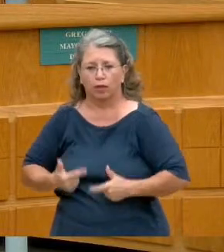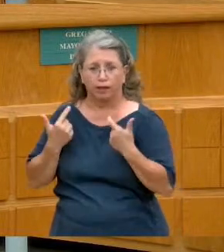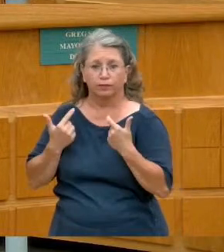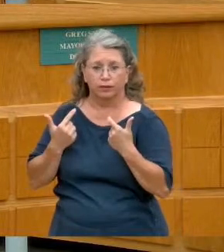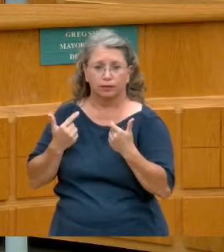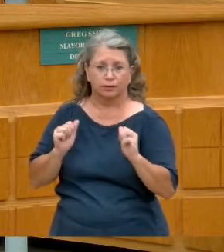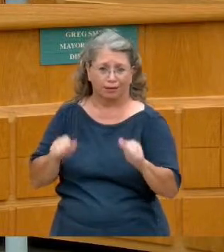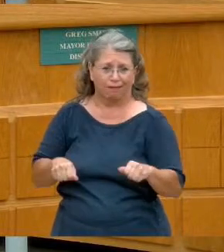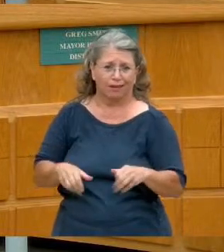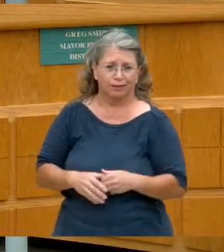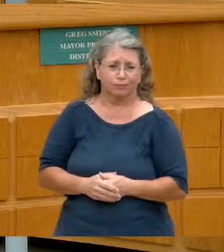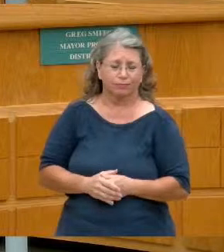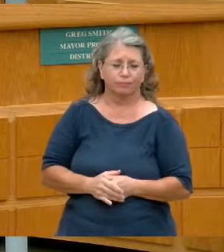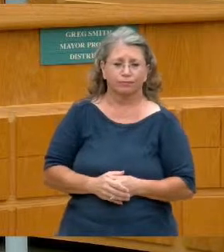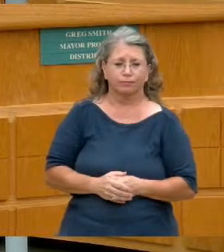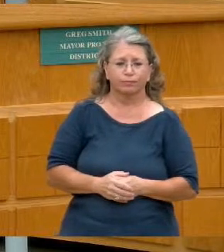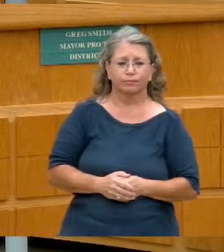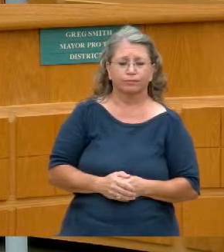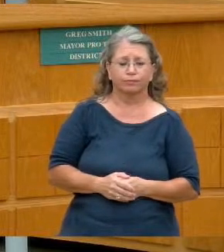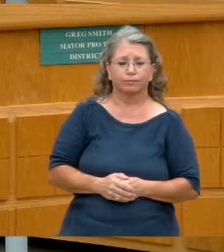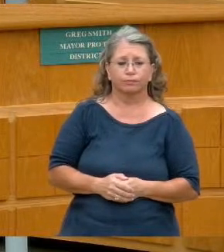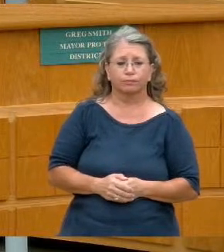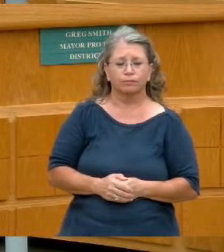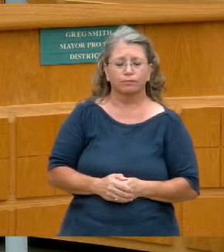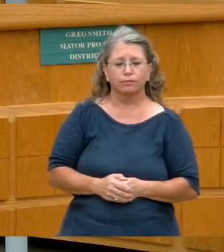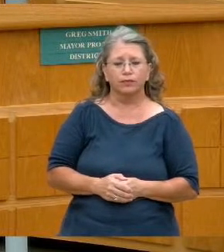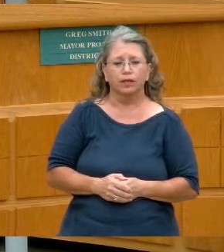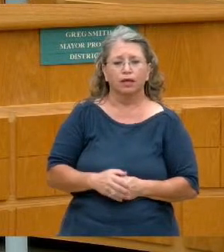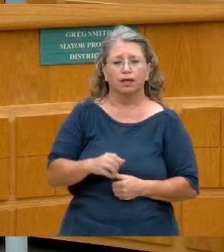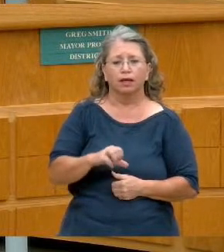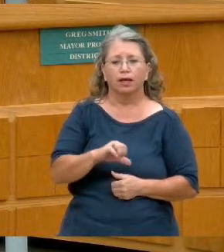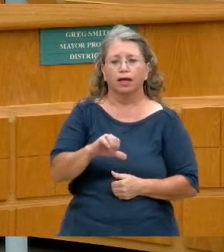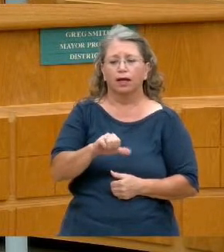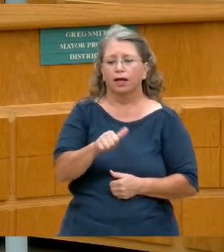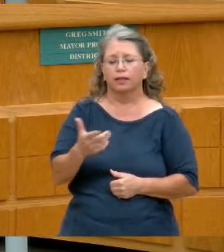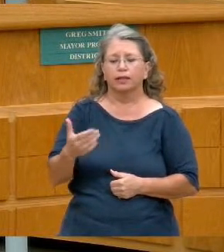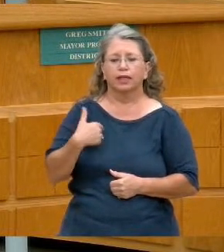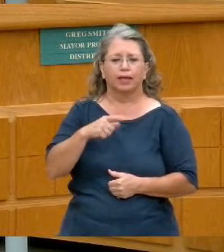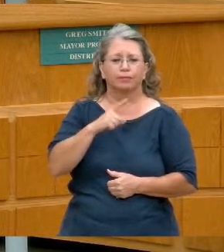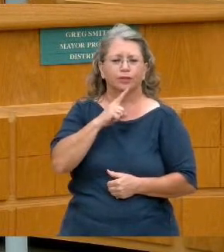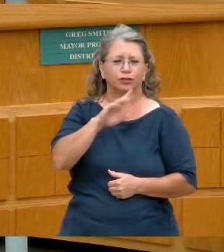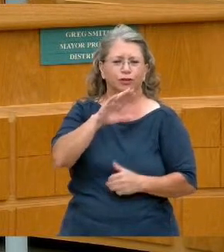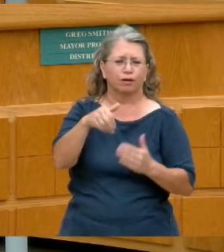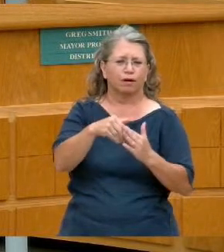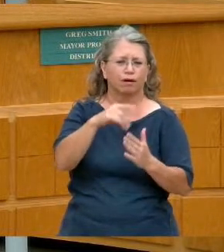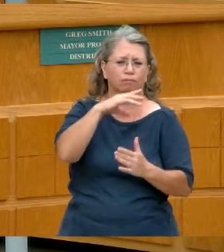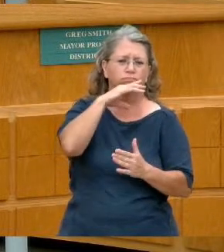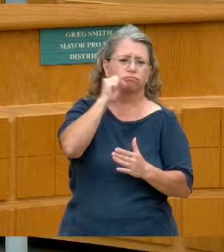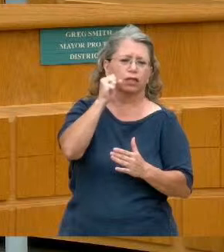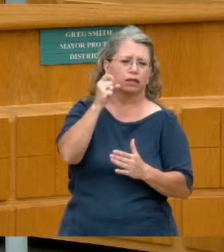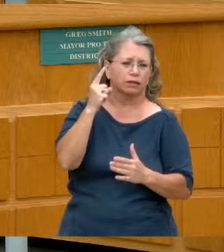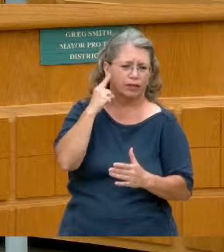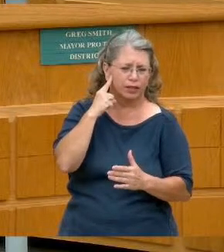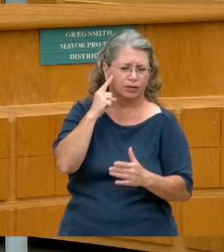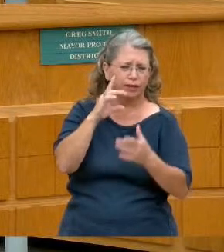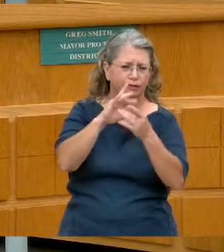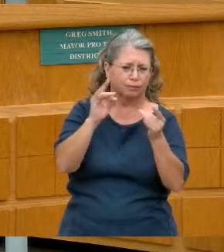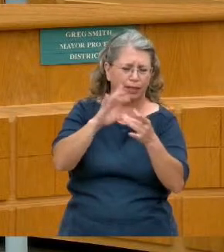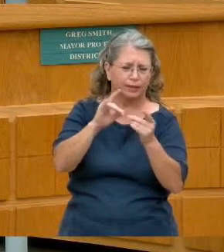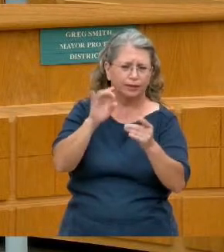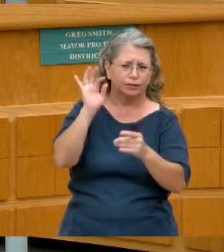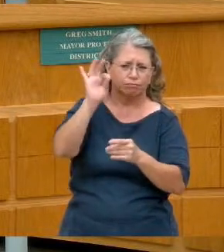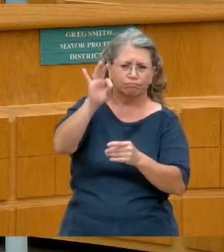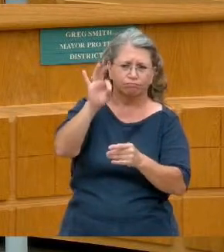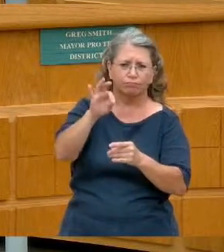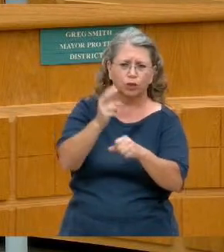The other thing is, I'm sure everybody's tired of hearing this message about wearing masks.